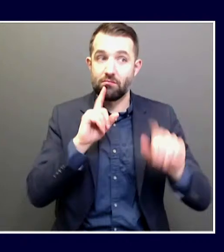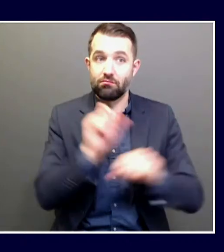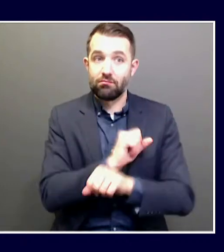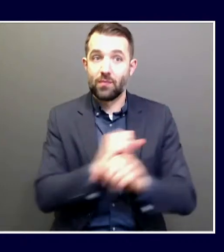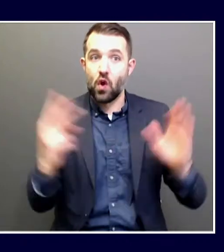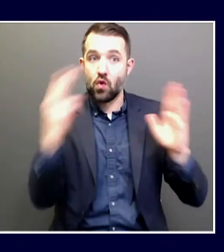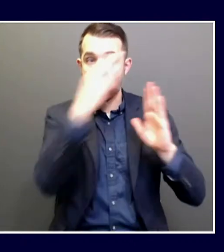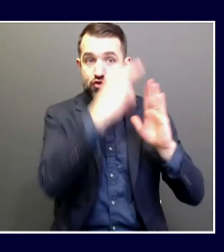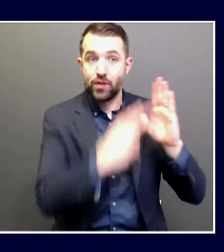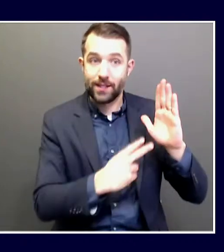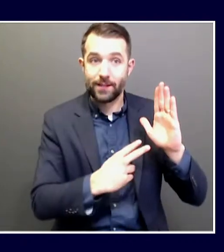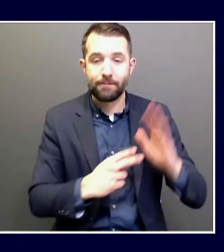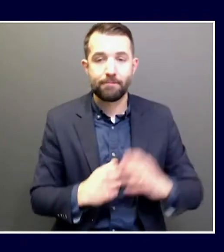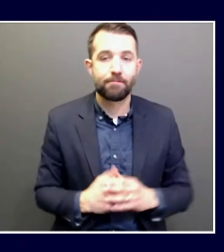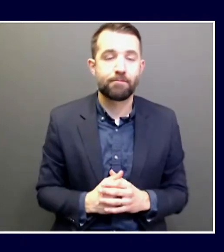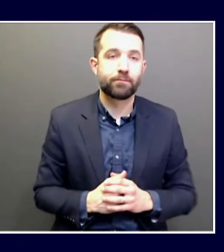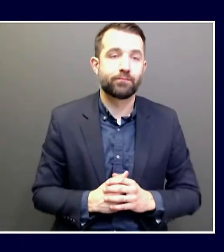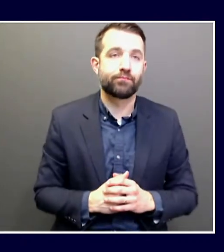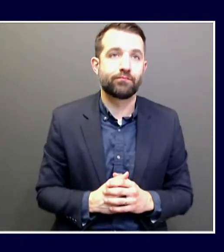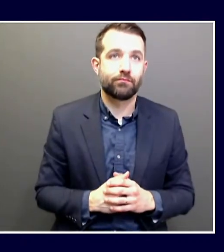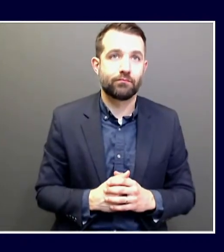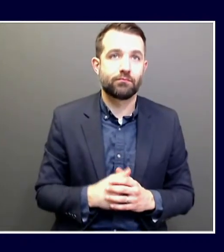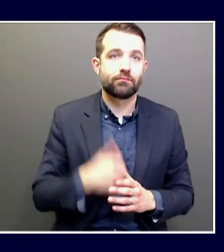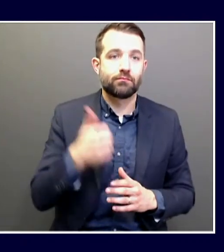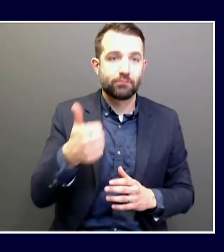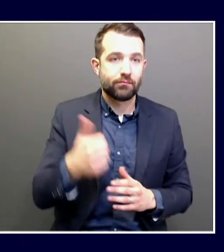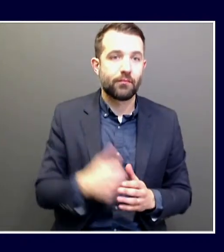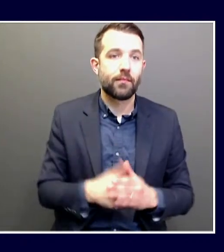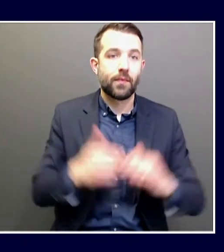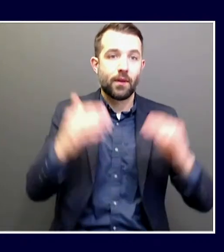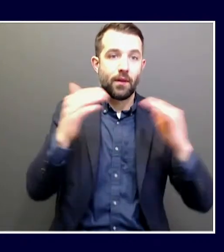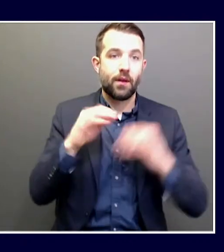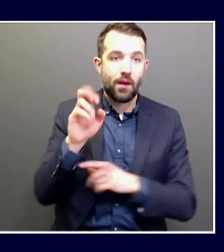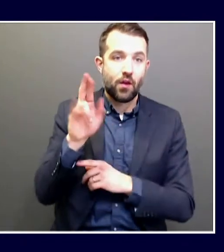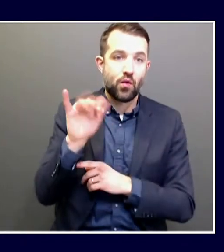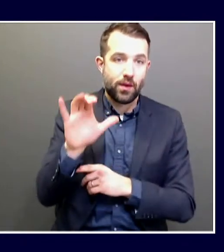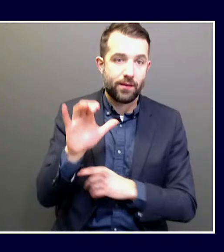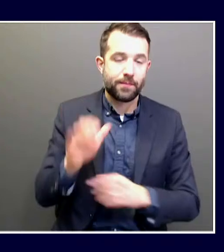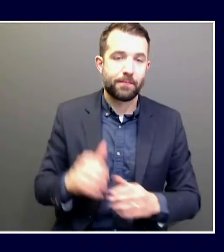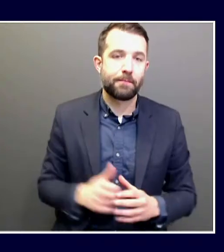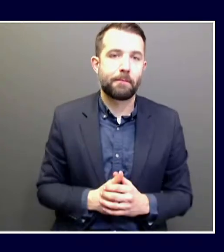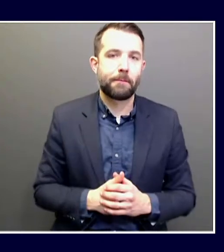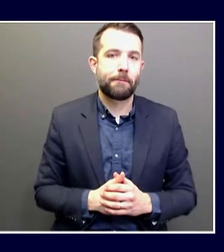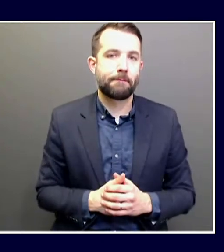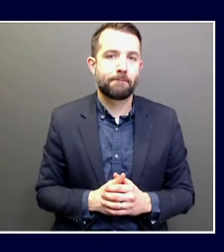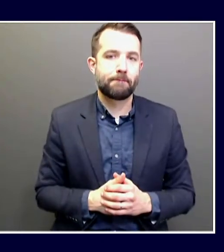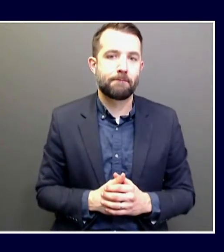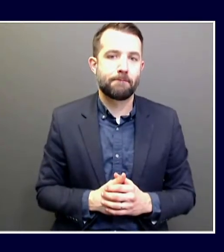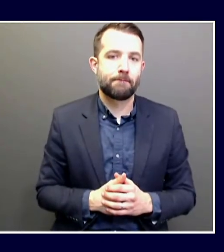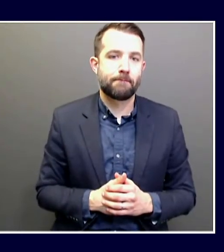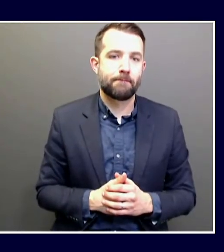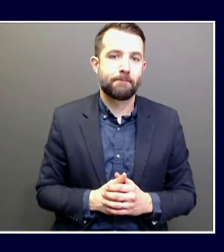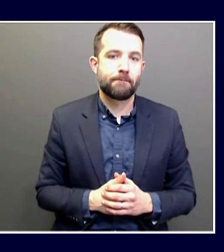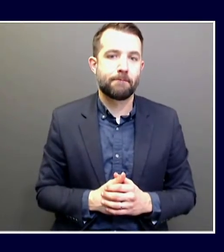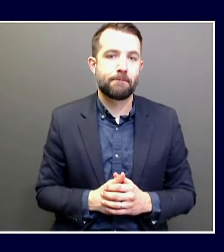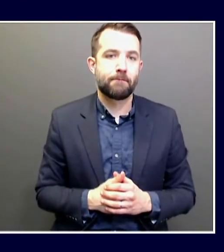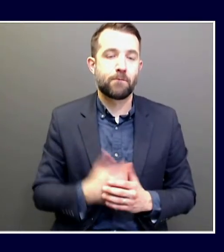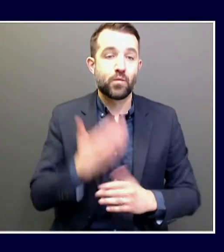Okay, thank you. Thanks, Rebecca. Eric Russell, over to you. Good afternoon, Dr. Shah, Commissioner